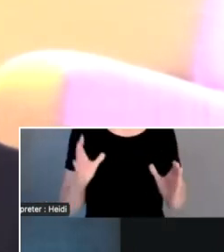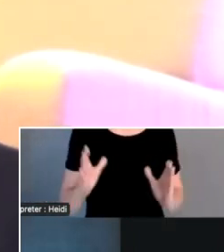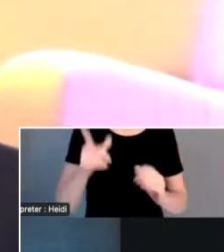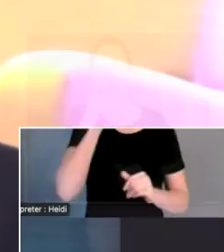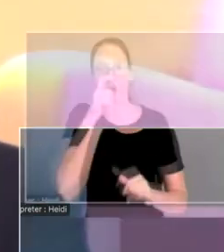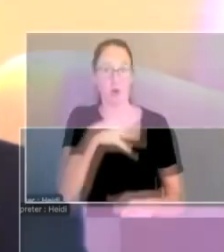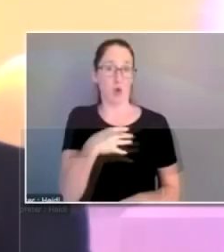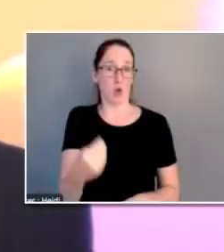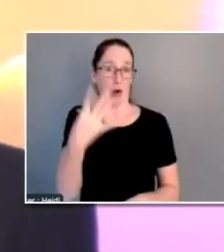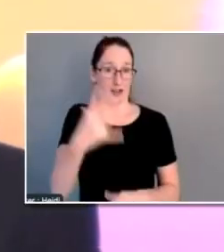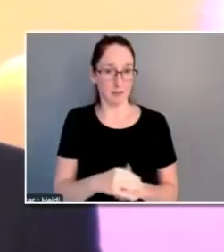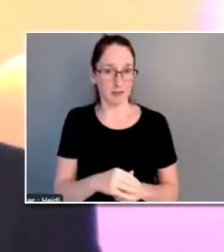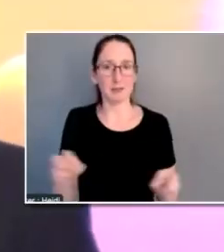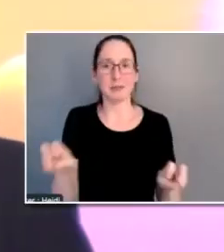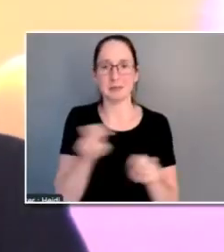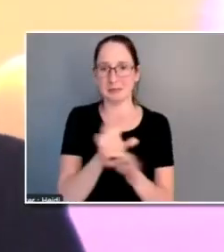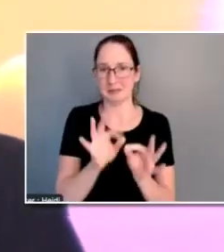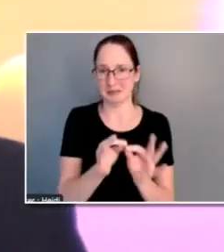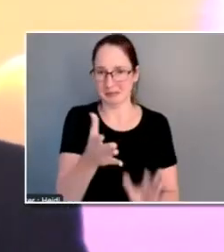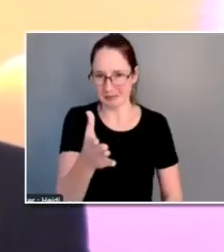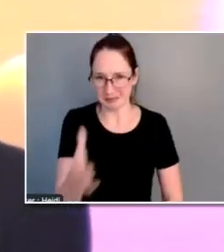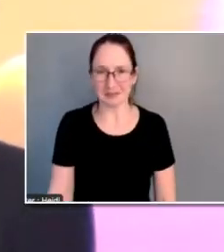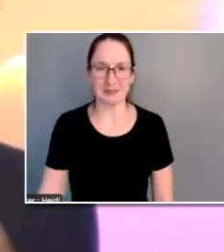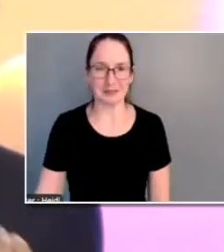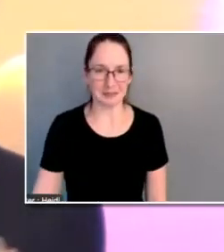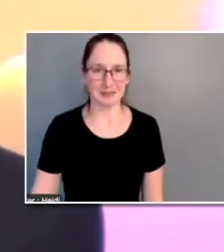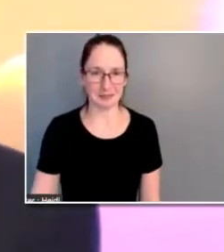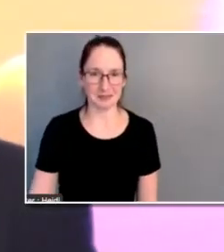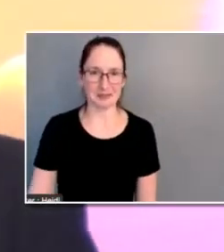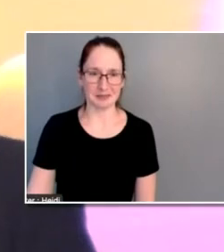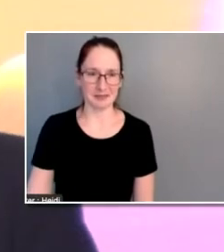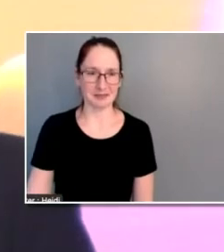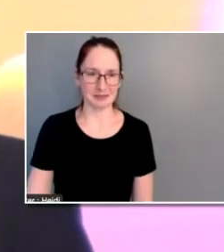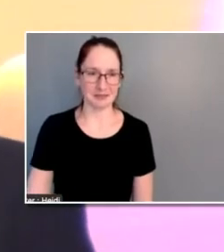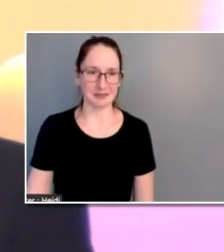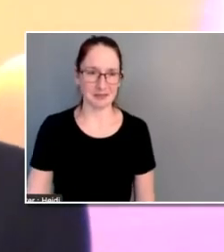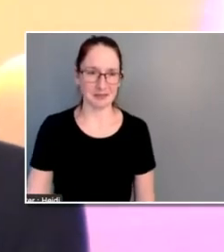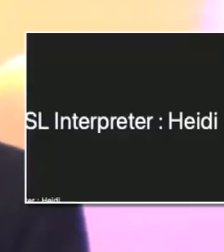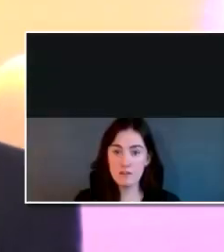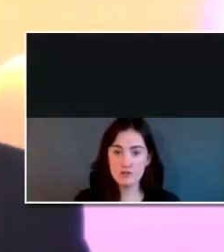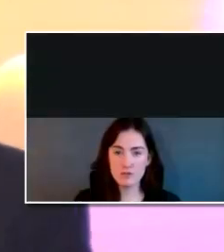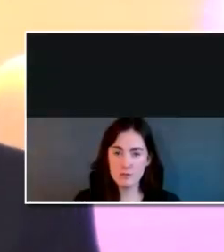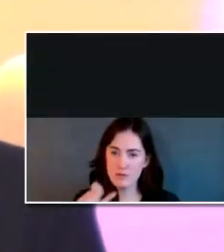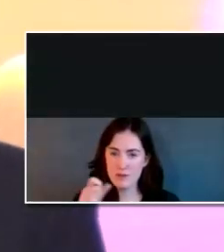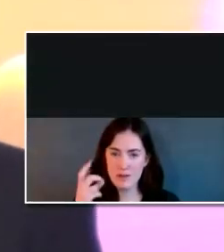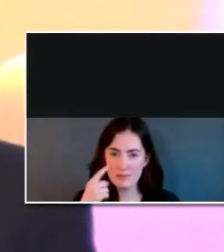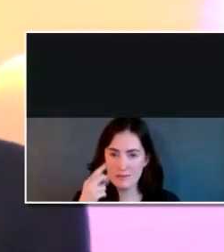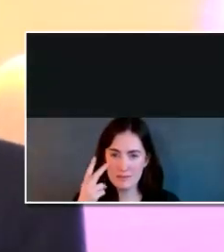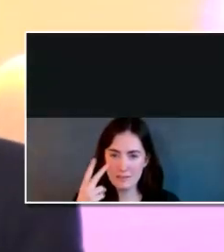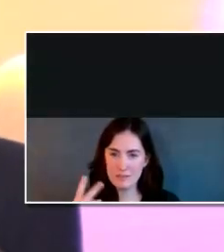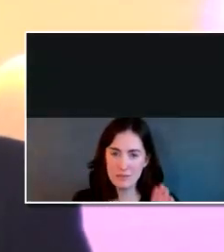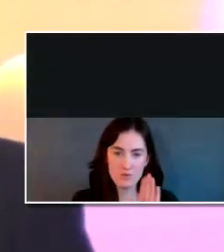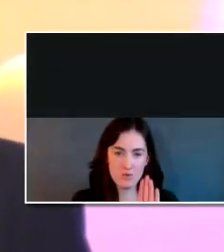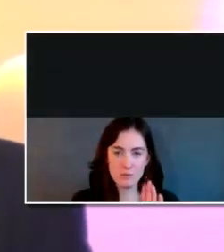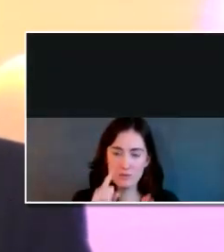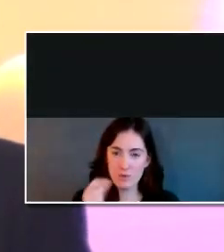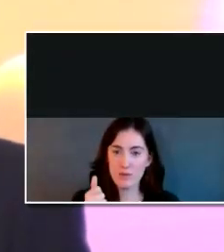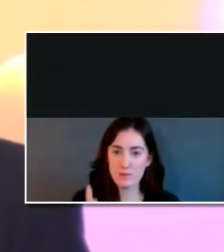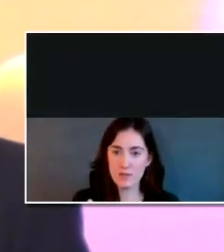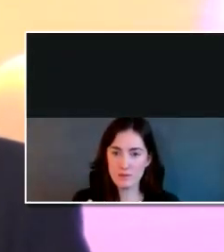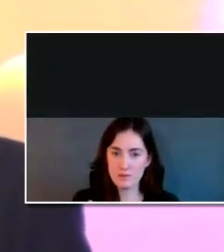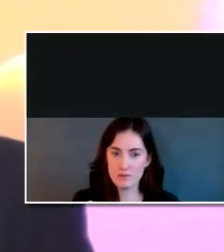white. These children aren't seeing themselves. When you don't see yourselves, you get the message loud and clear. This is not for